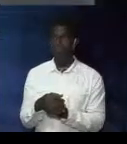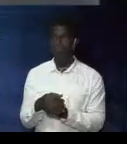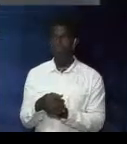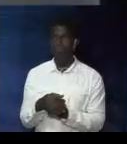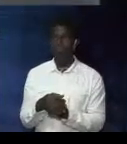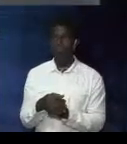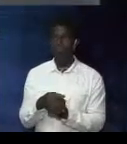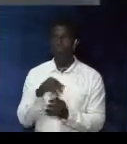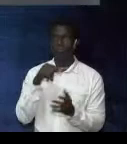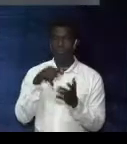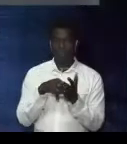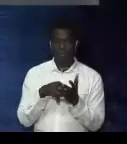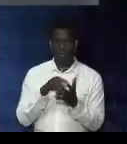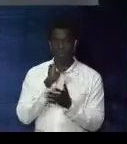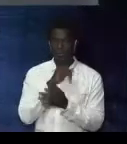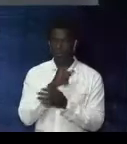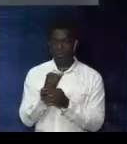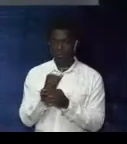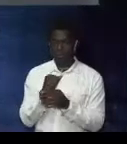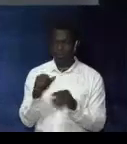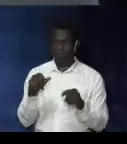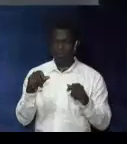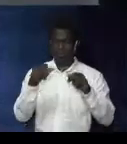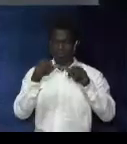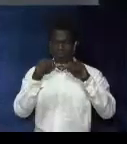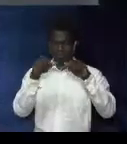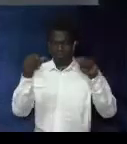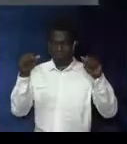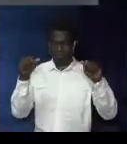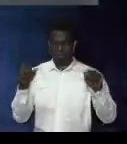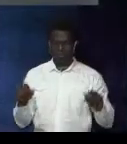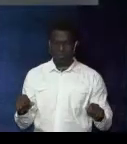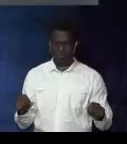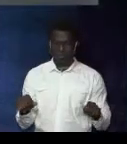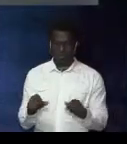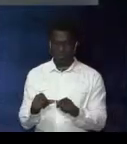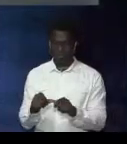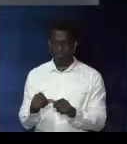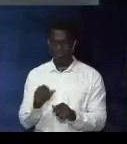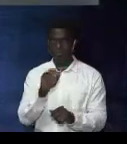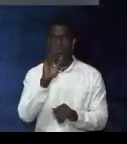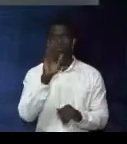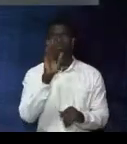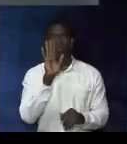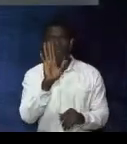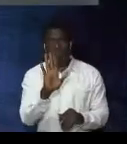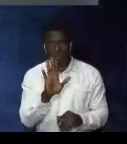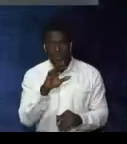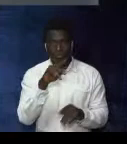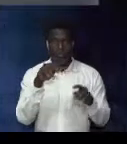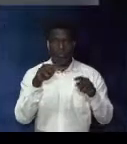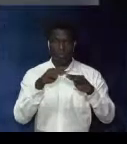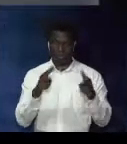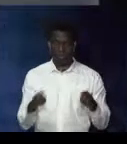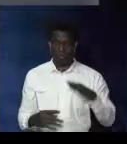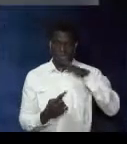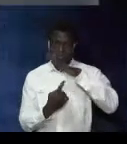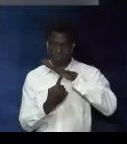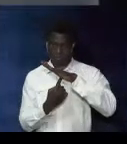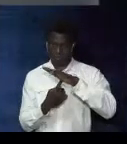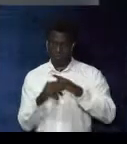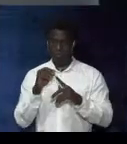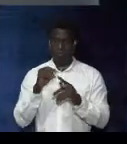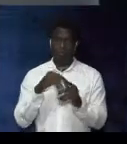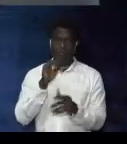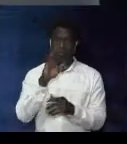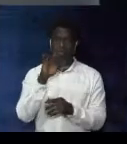quadrilateral. This is a rectangle. You're familiar with rectangles. The top of your table is a rectangle. Your television set that you're watching right